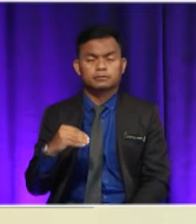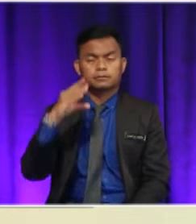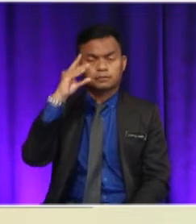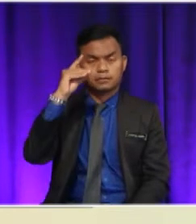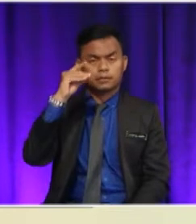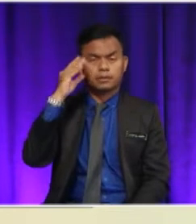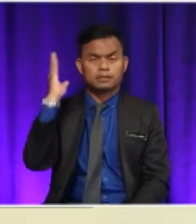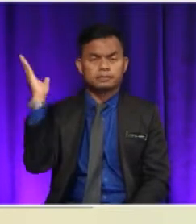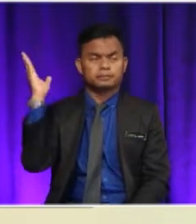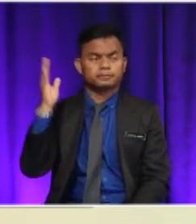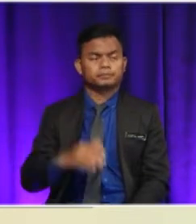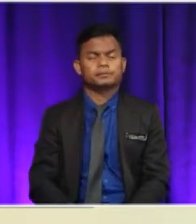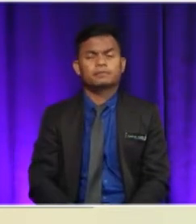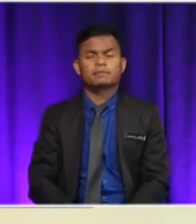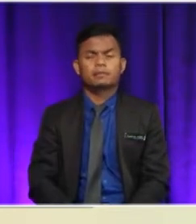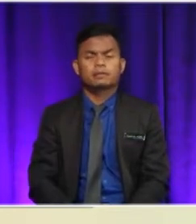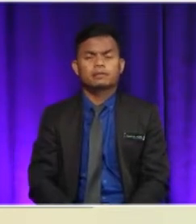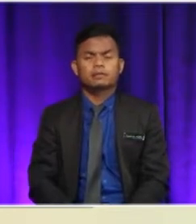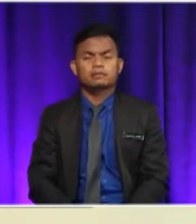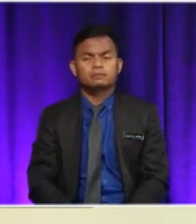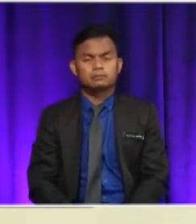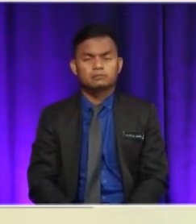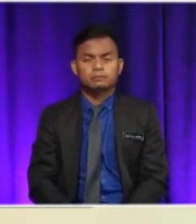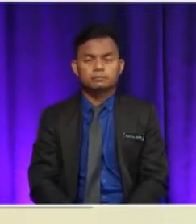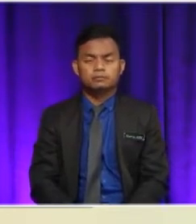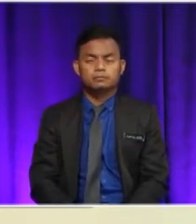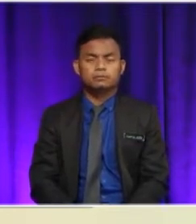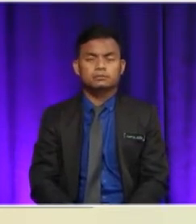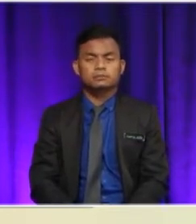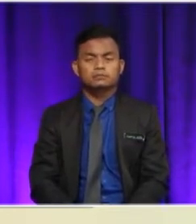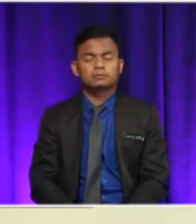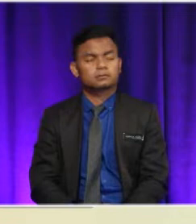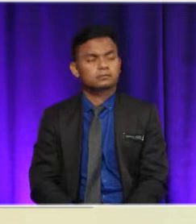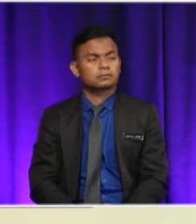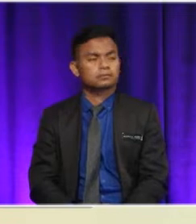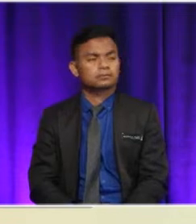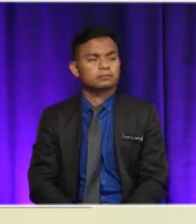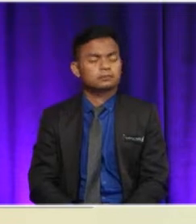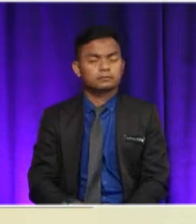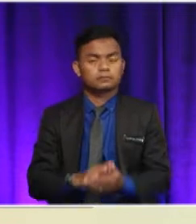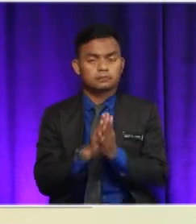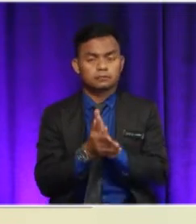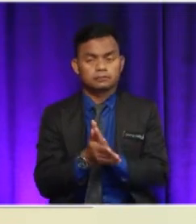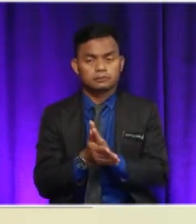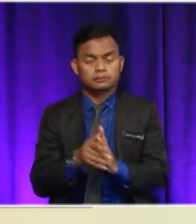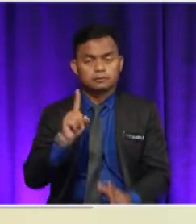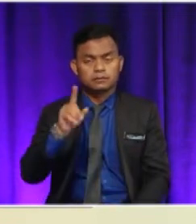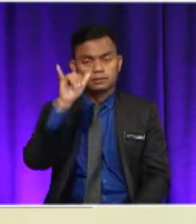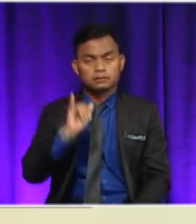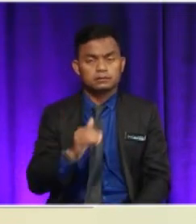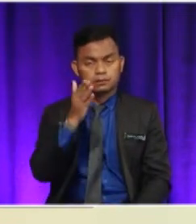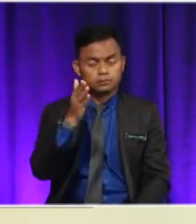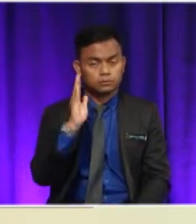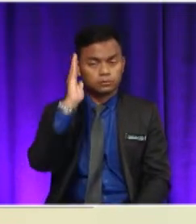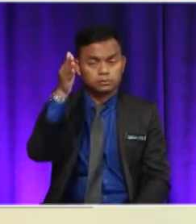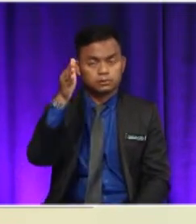D, the person he started off with didn't complete the challenge. So girls, which one would you pick? If